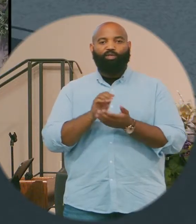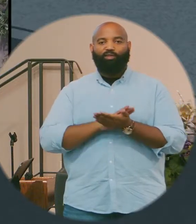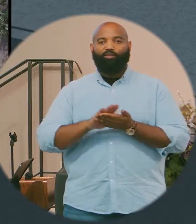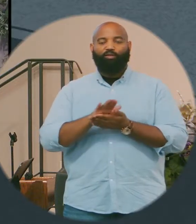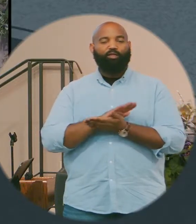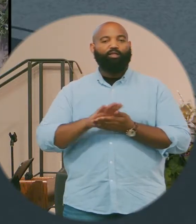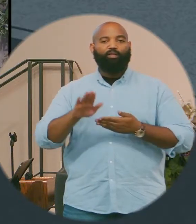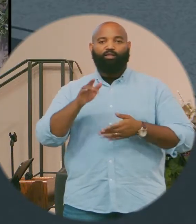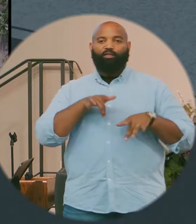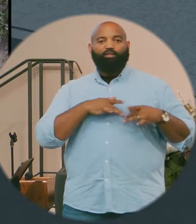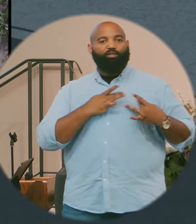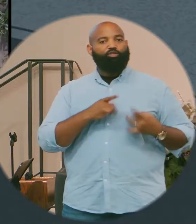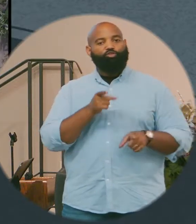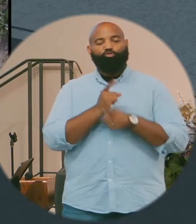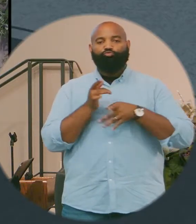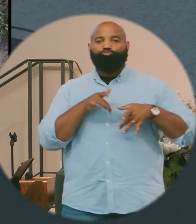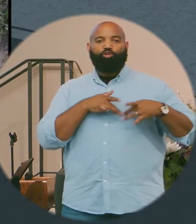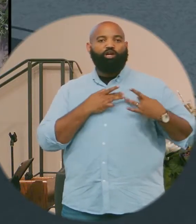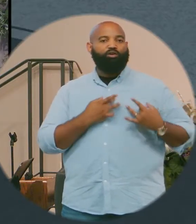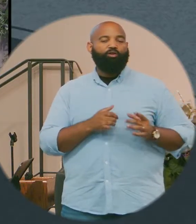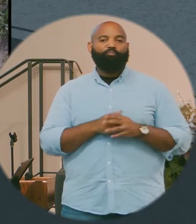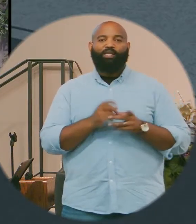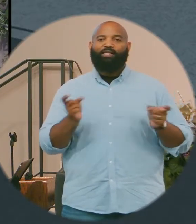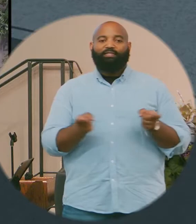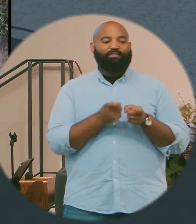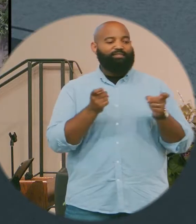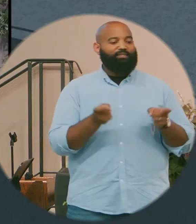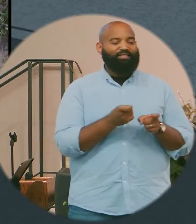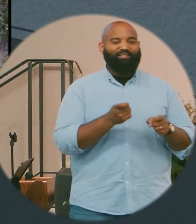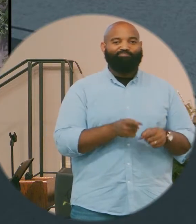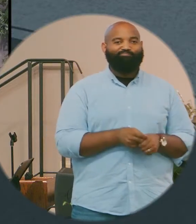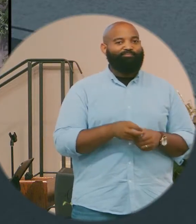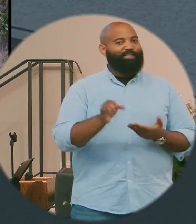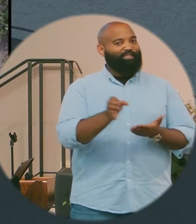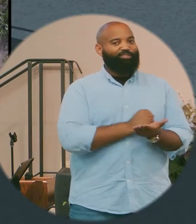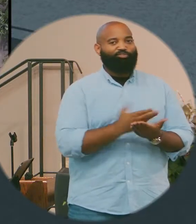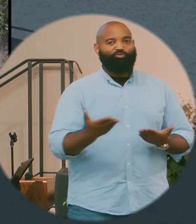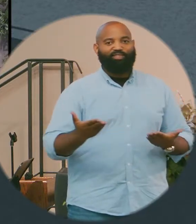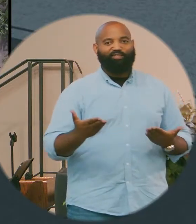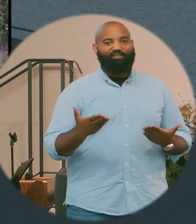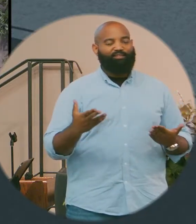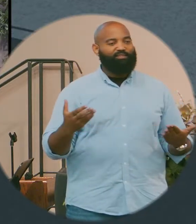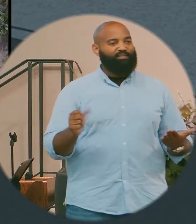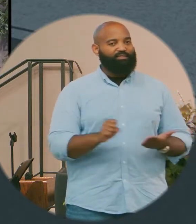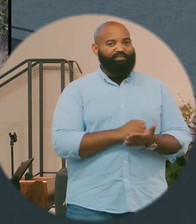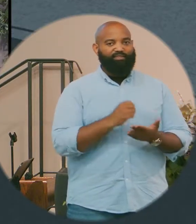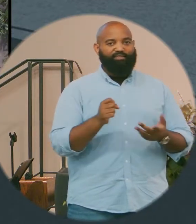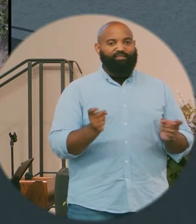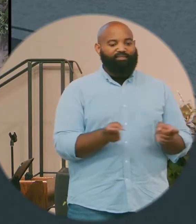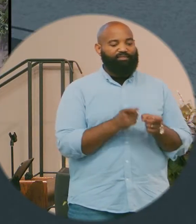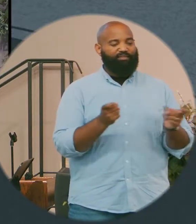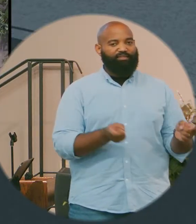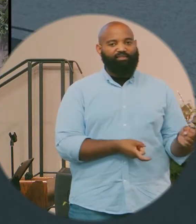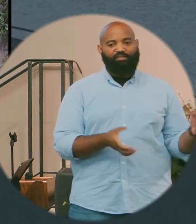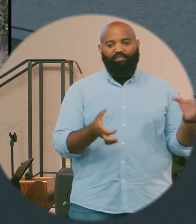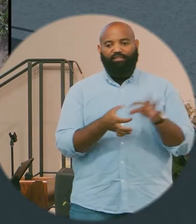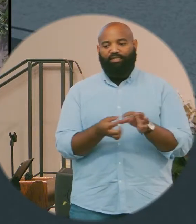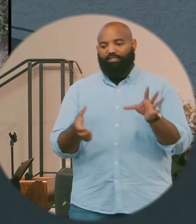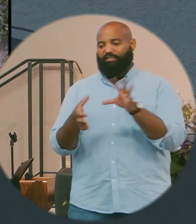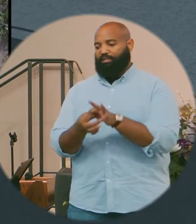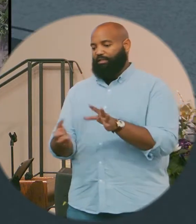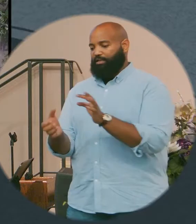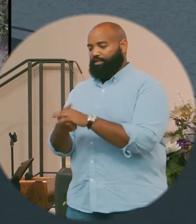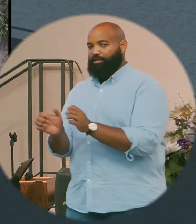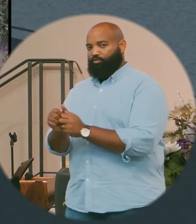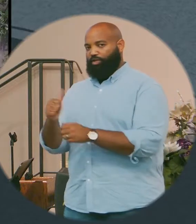Because dirt damages. Dirt is contagious. If you're on the media team, awesome. But if you're